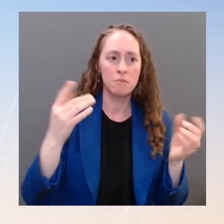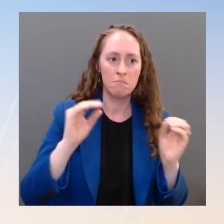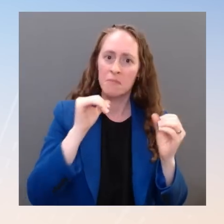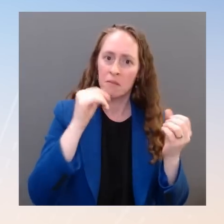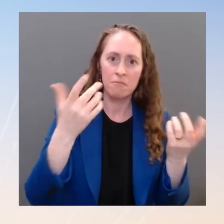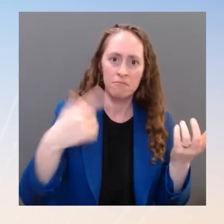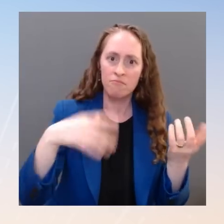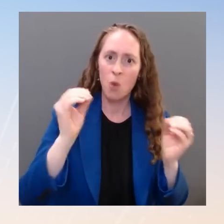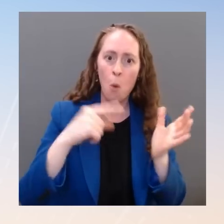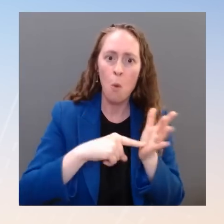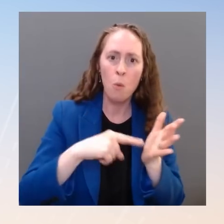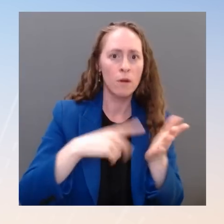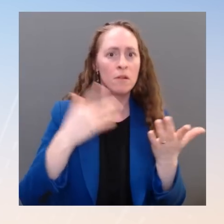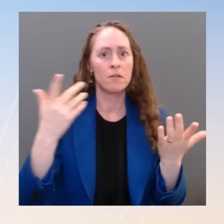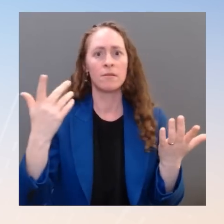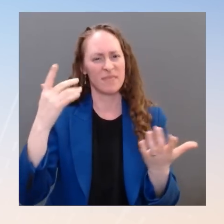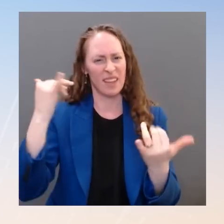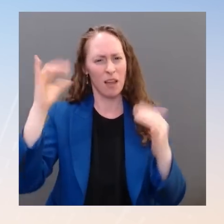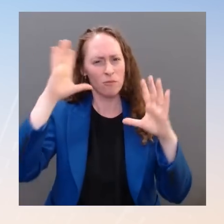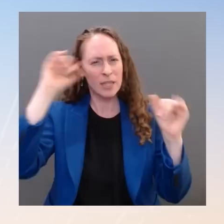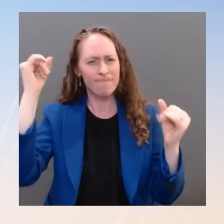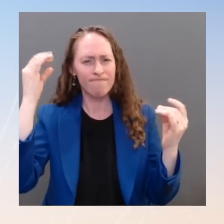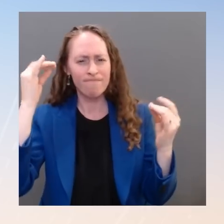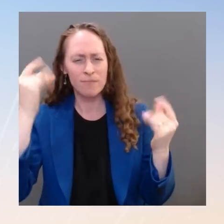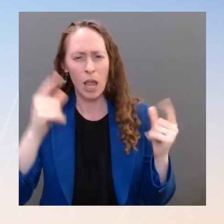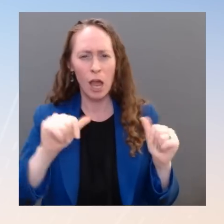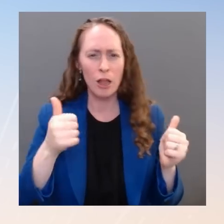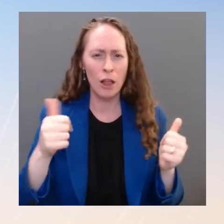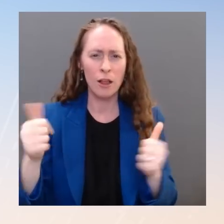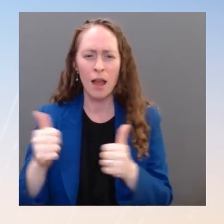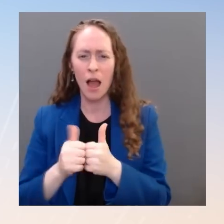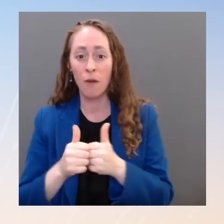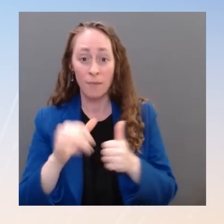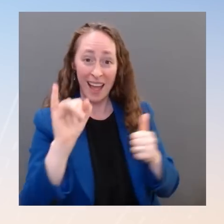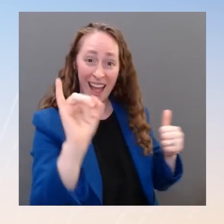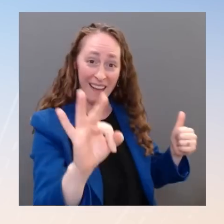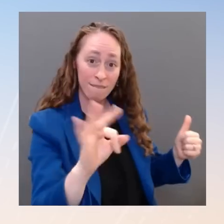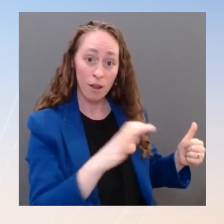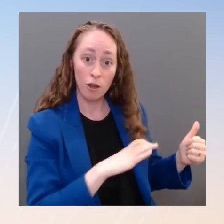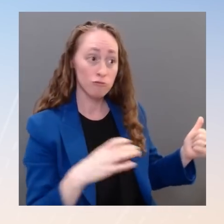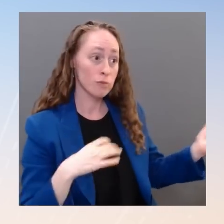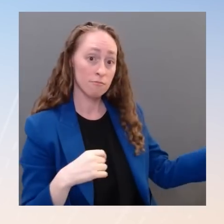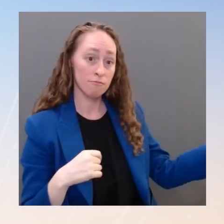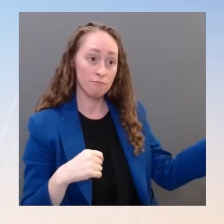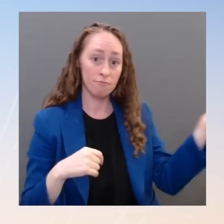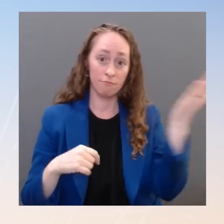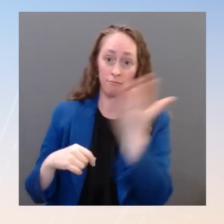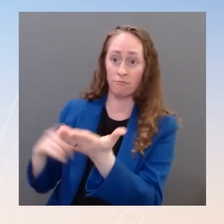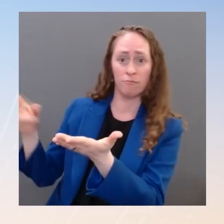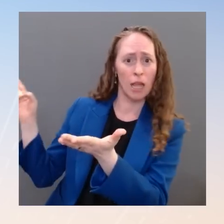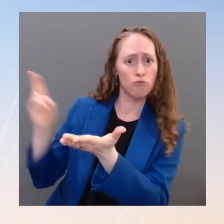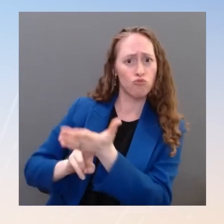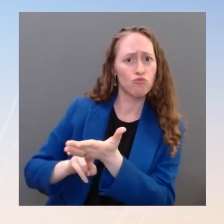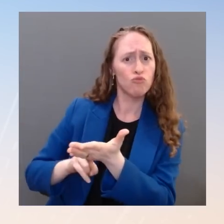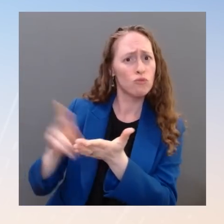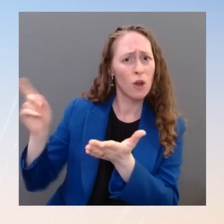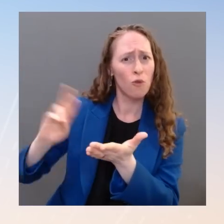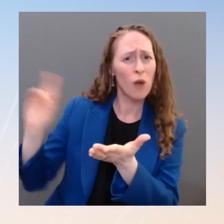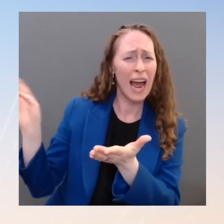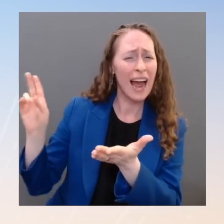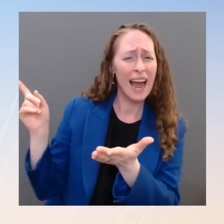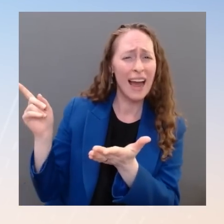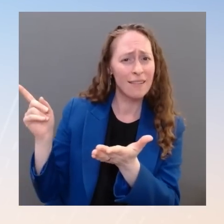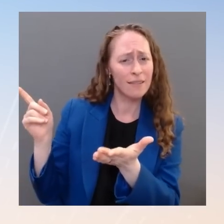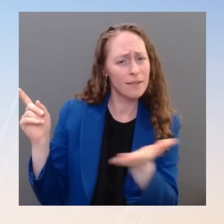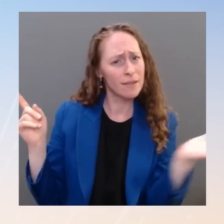it, and he would sign it to give $10,000 of student debt relief, he has not hesitated and has also taken additional